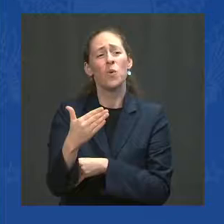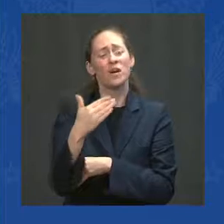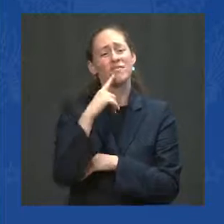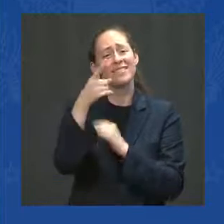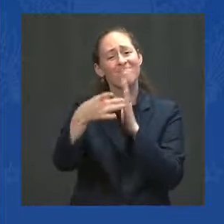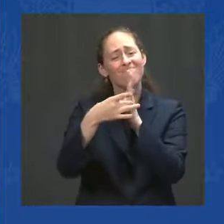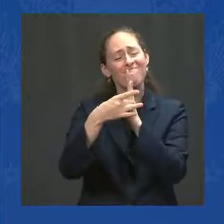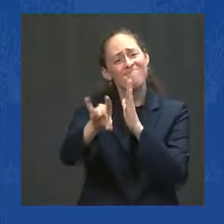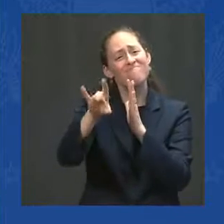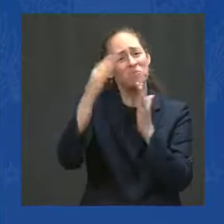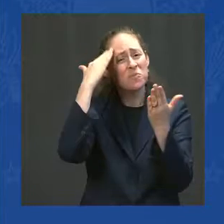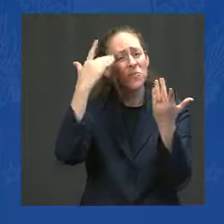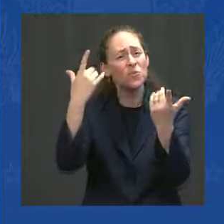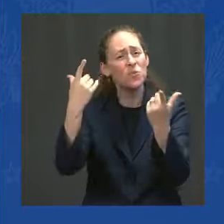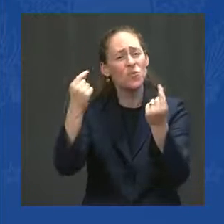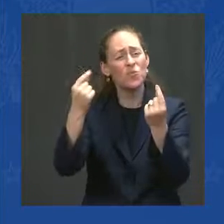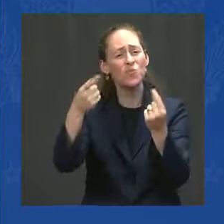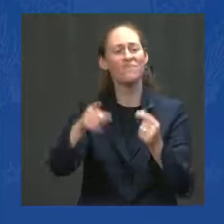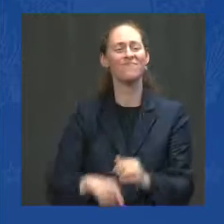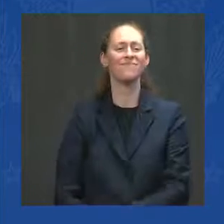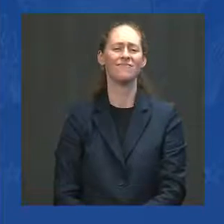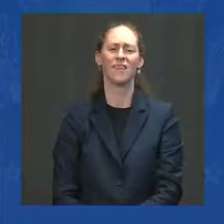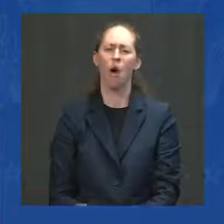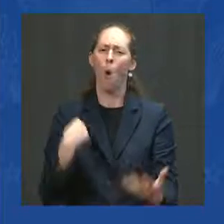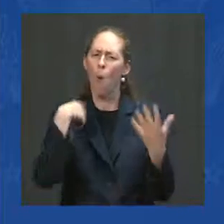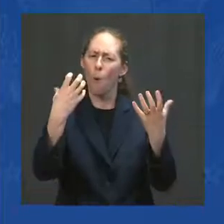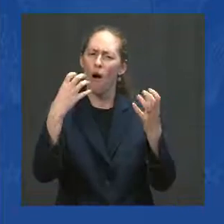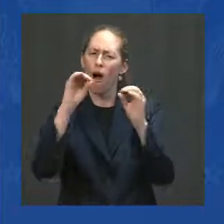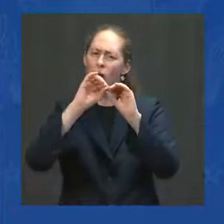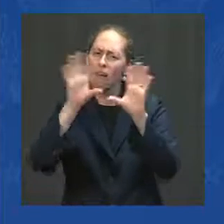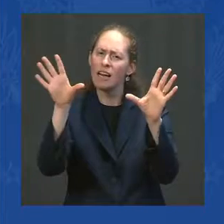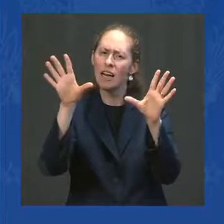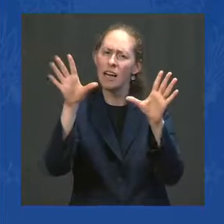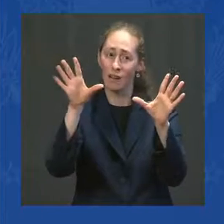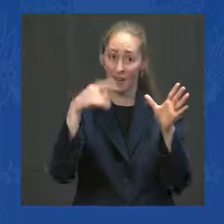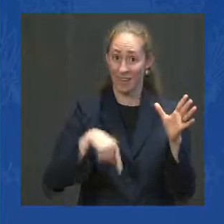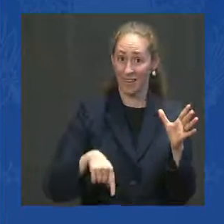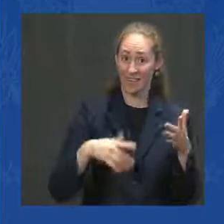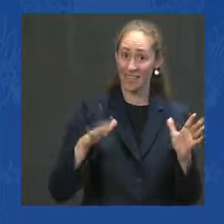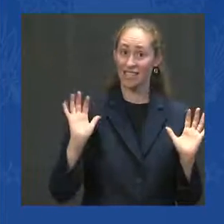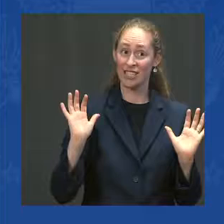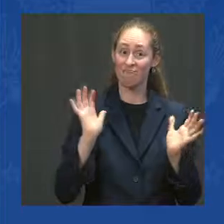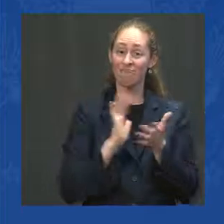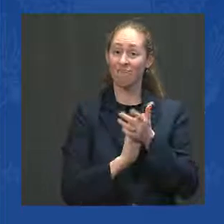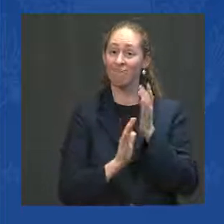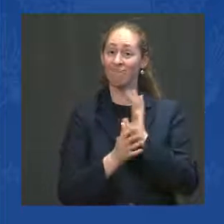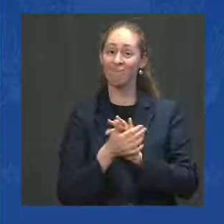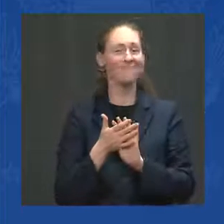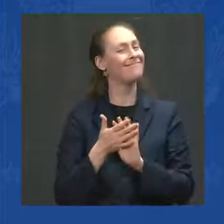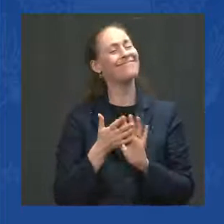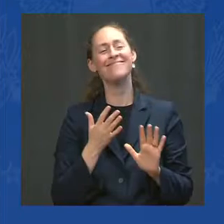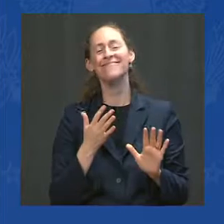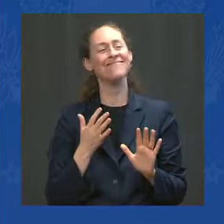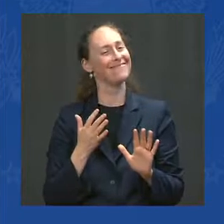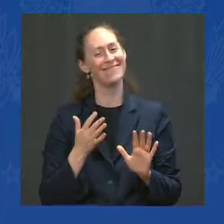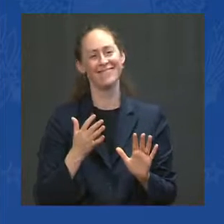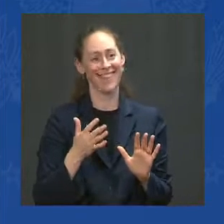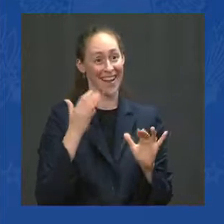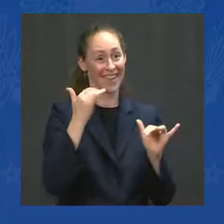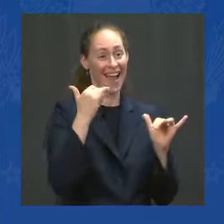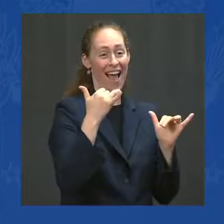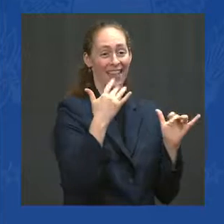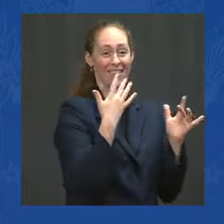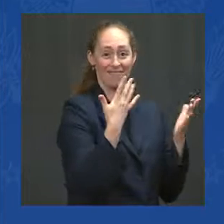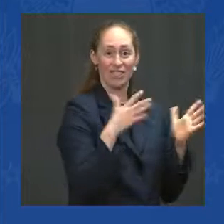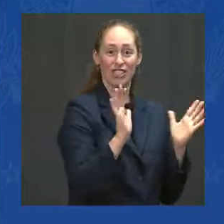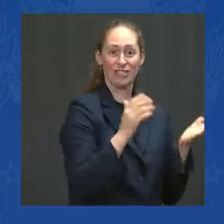look, let's be clear. Work is far from done. The bill now has to go to the House of Representatives, where I look forward to winning